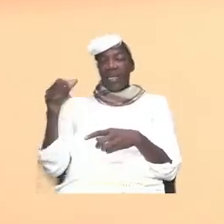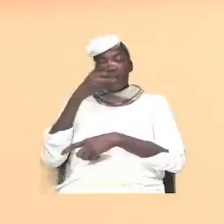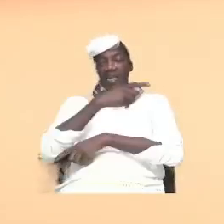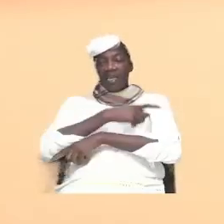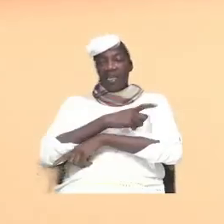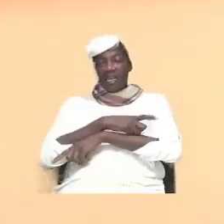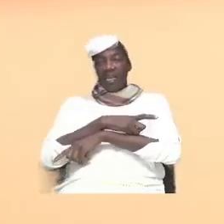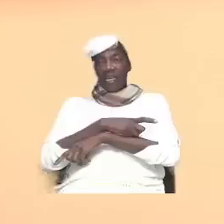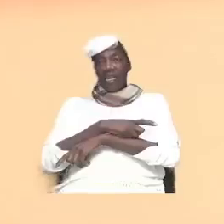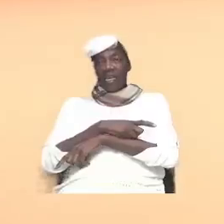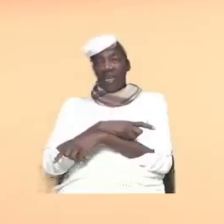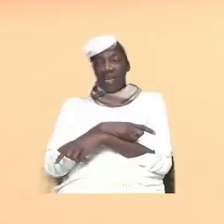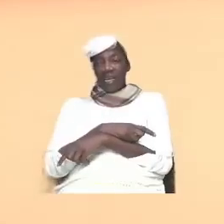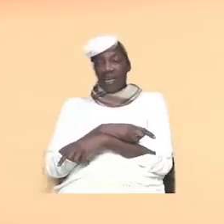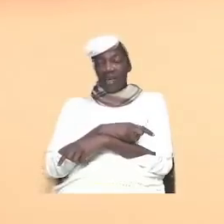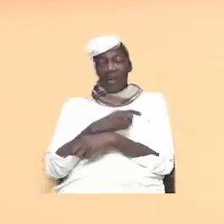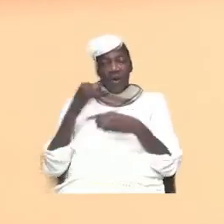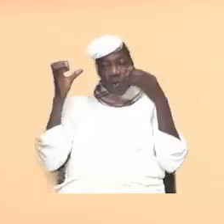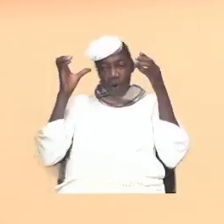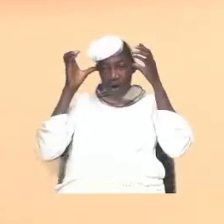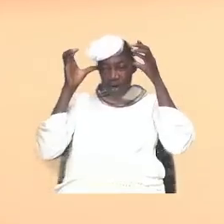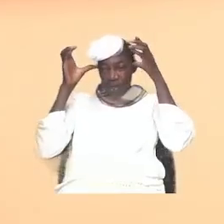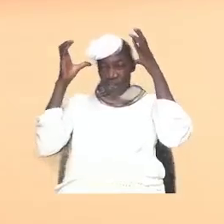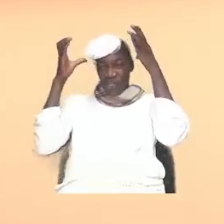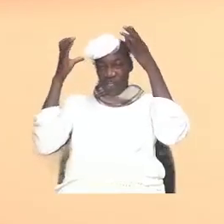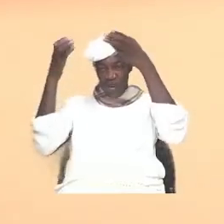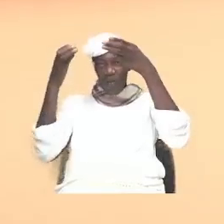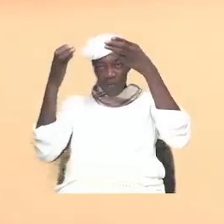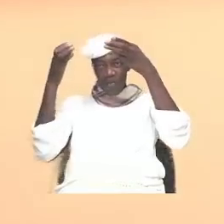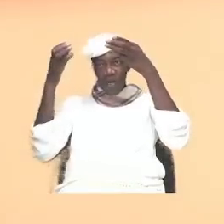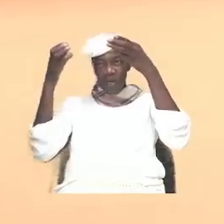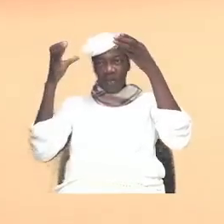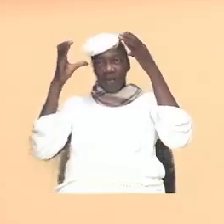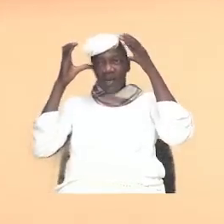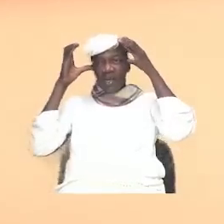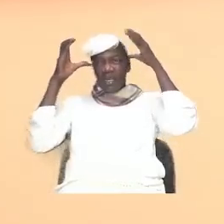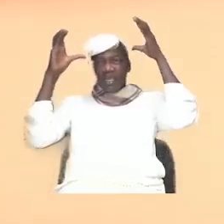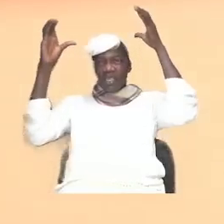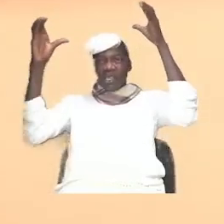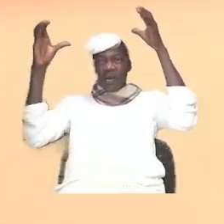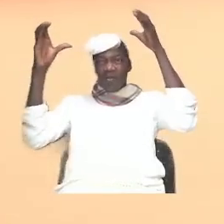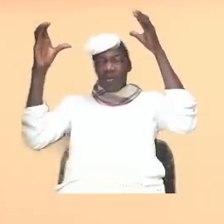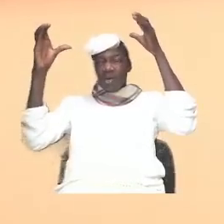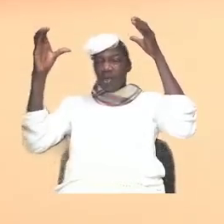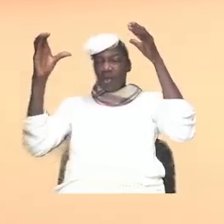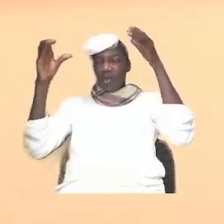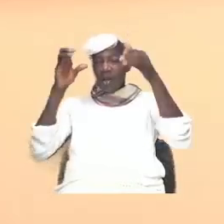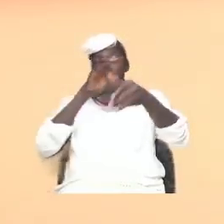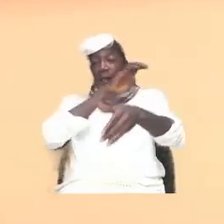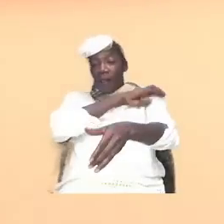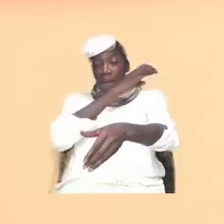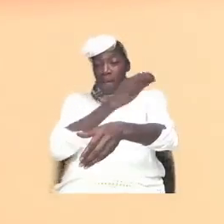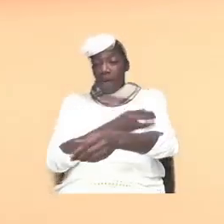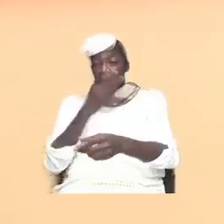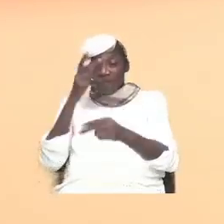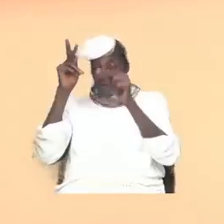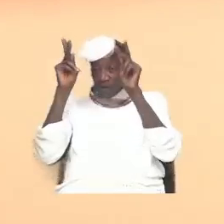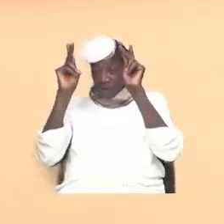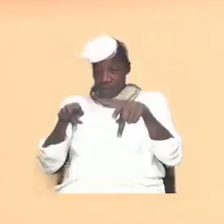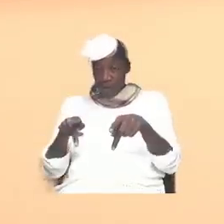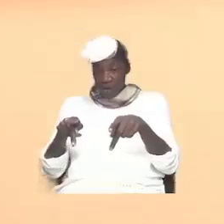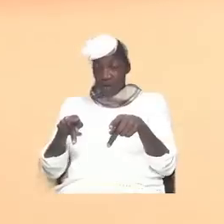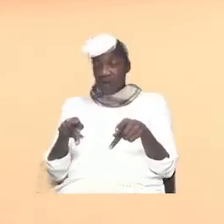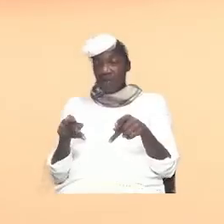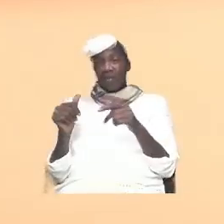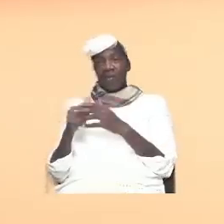declare that they were the champions after all, that they were the powerful ones after all, that